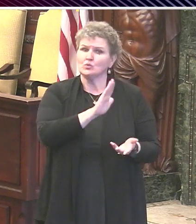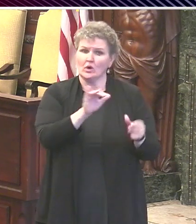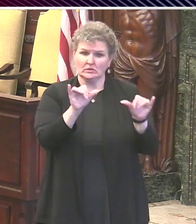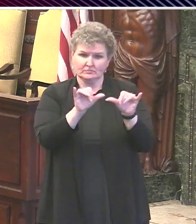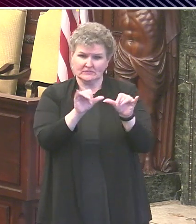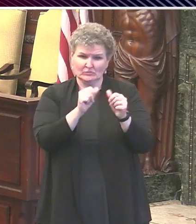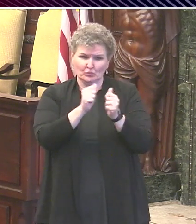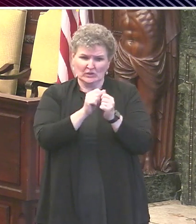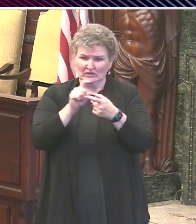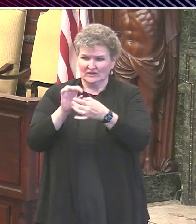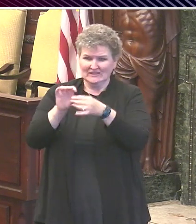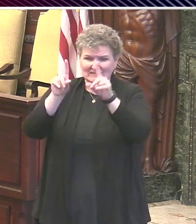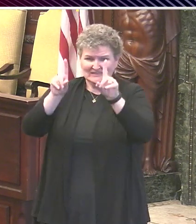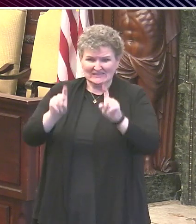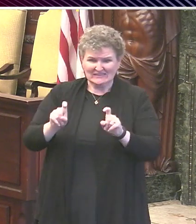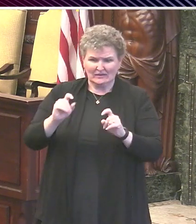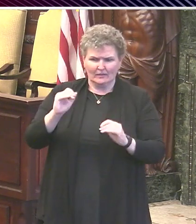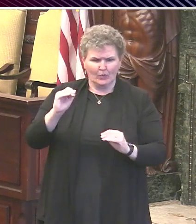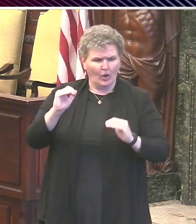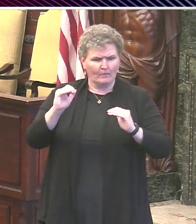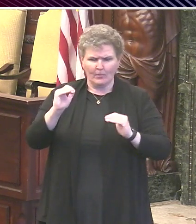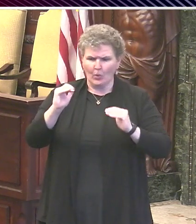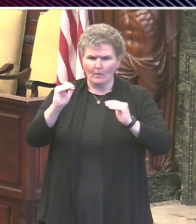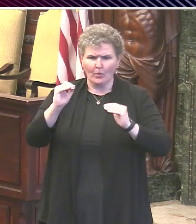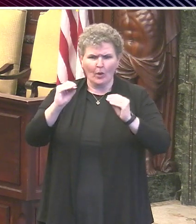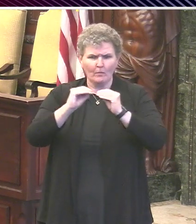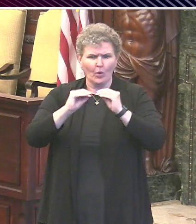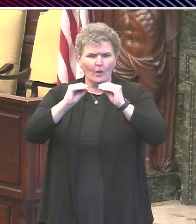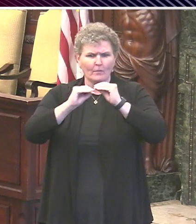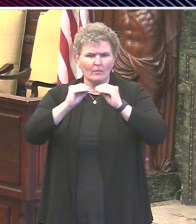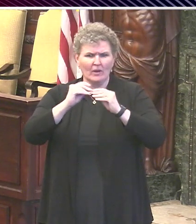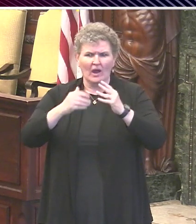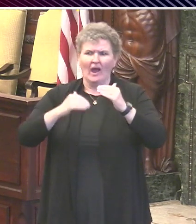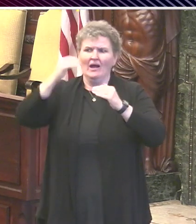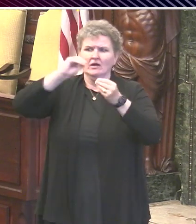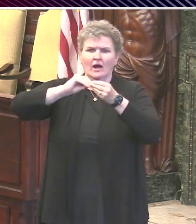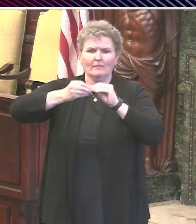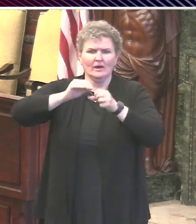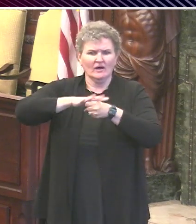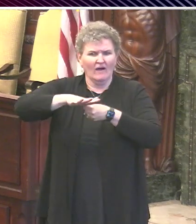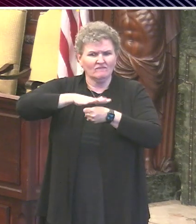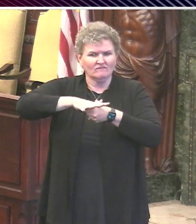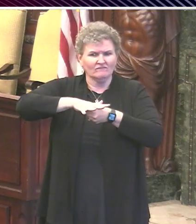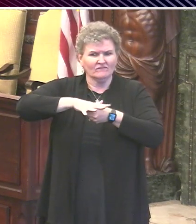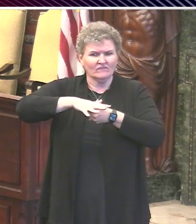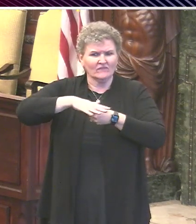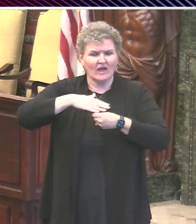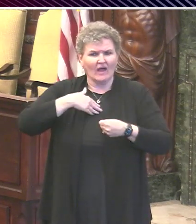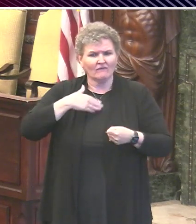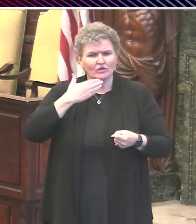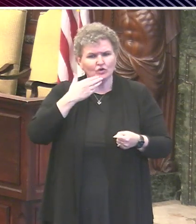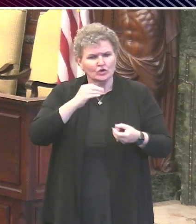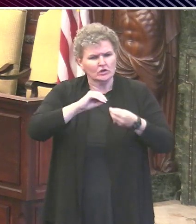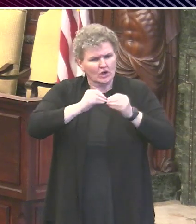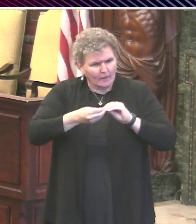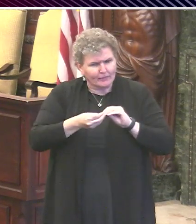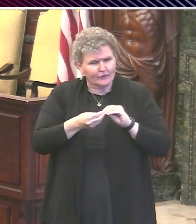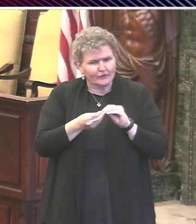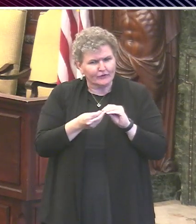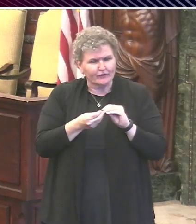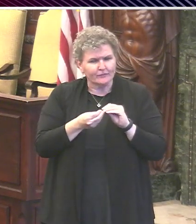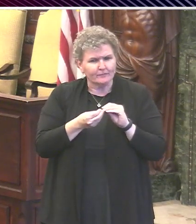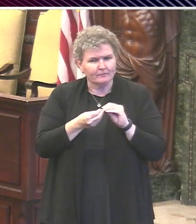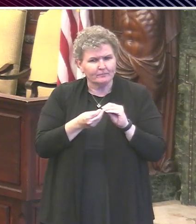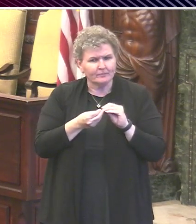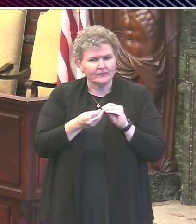even approaching a large enough sample size for you to have an idea of where we're at? And now you toss